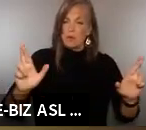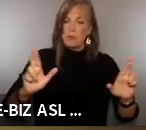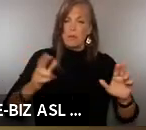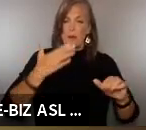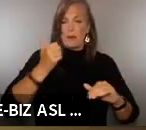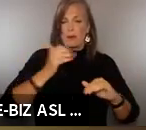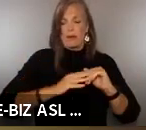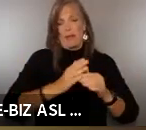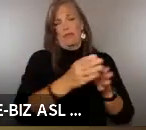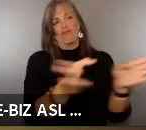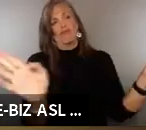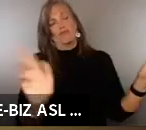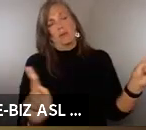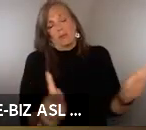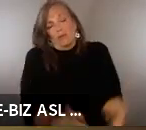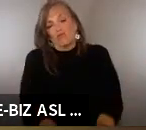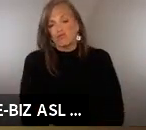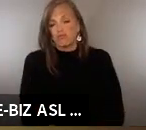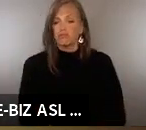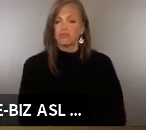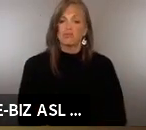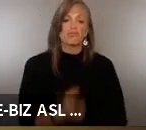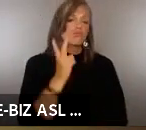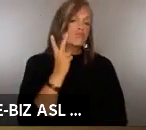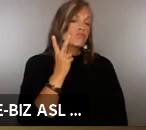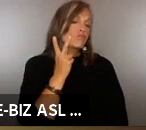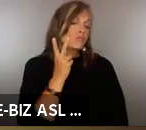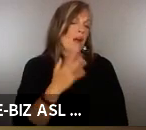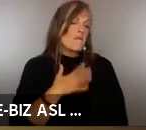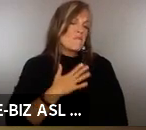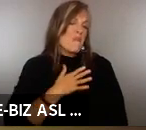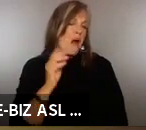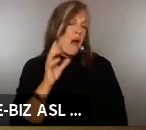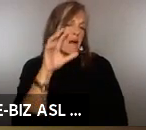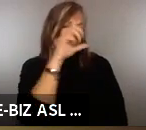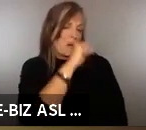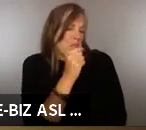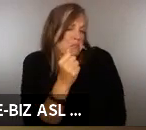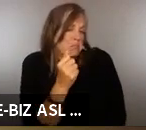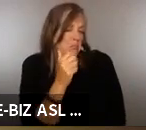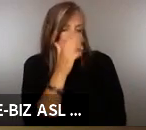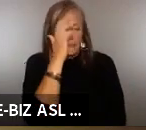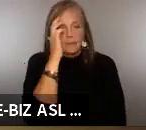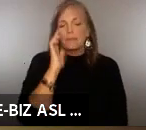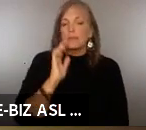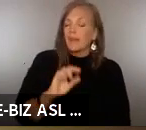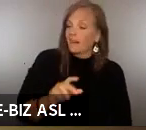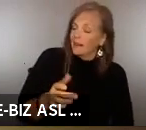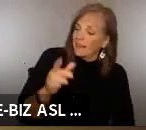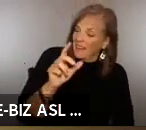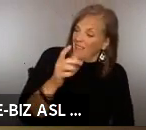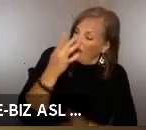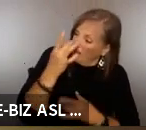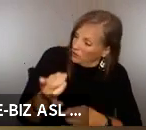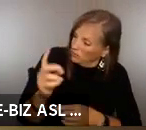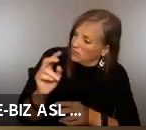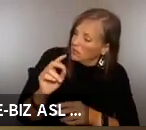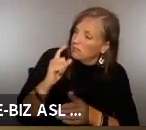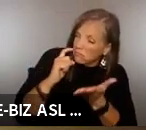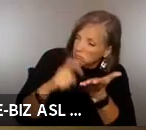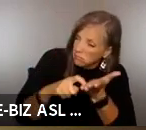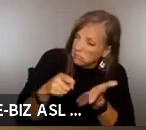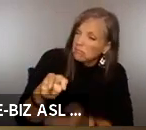but we'll see. Well, that's an interesting observation. Dan, I know your